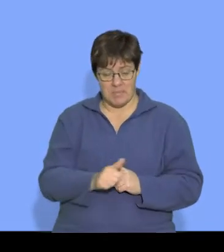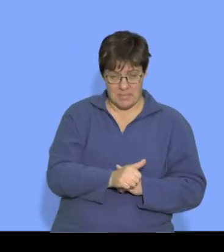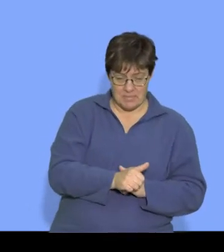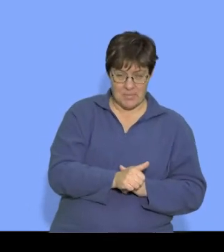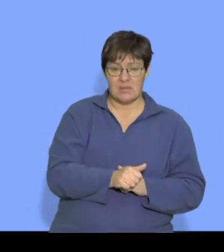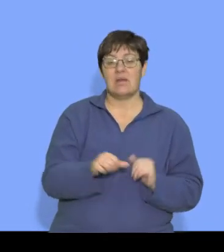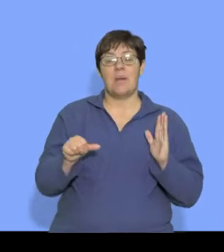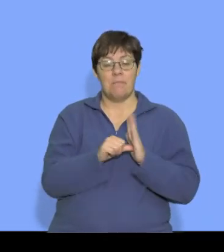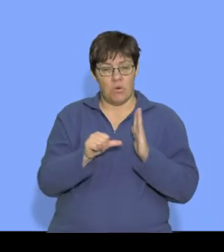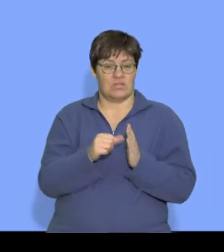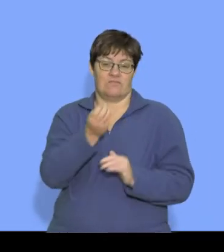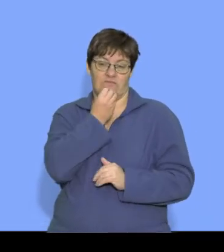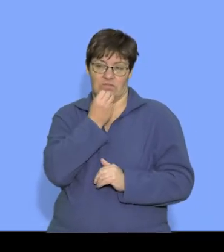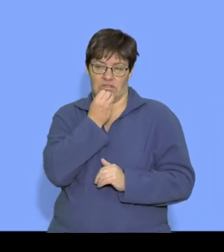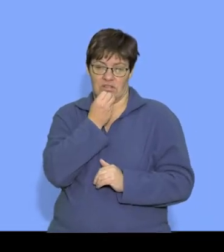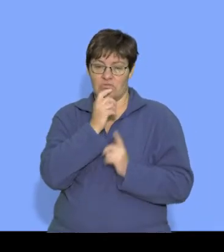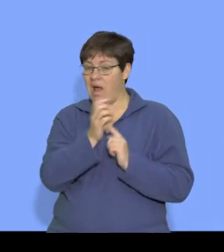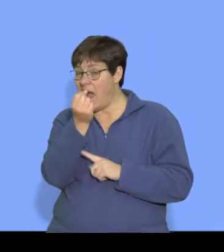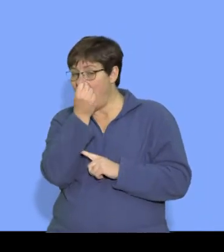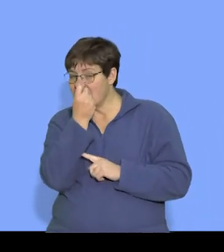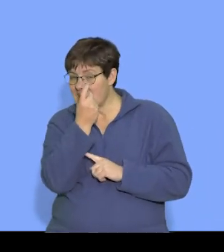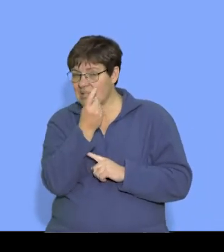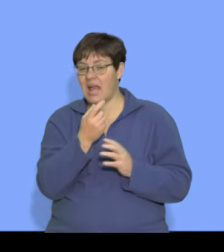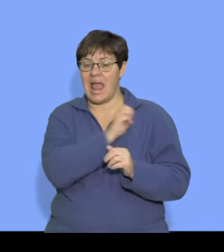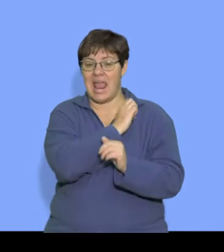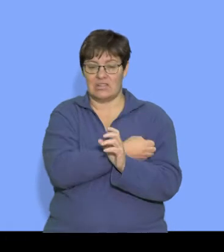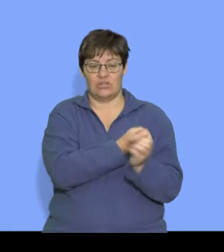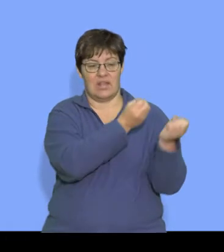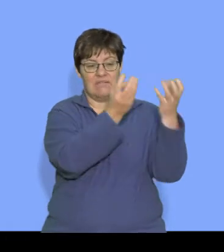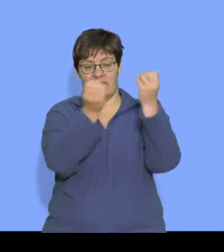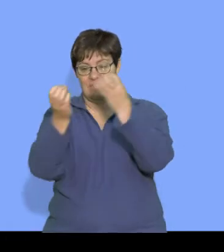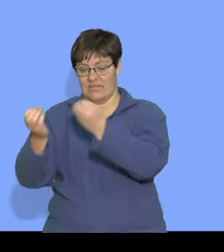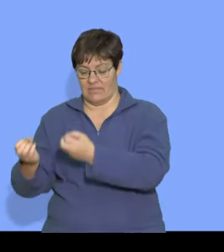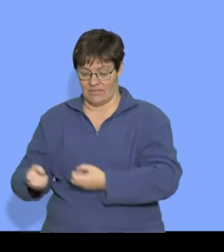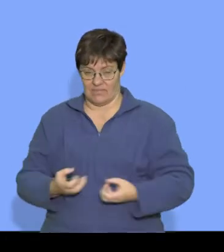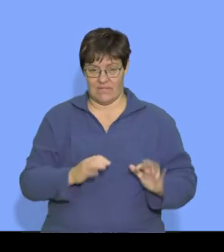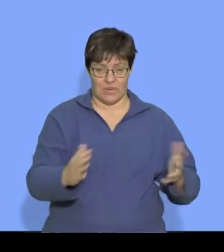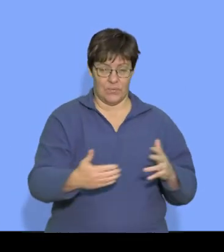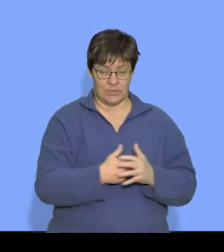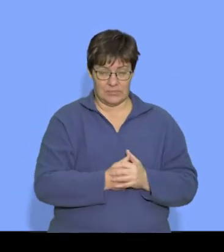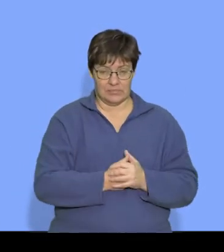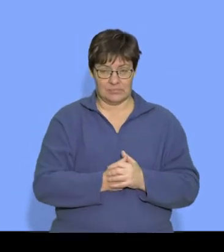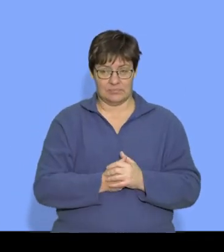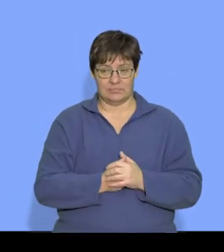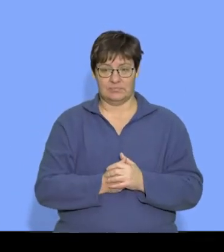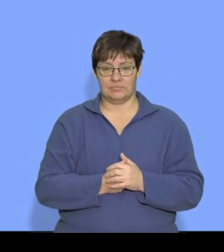and it forms an important part of nutrition in terms of understanding the flow of energy in the food chain.